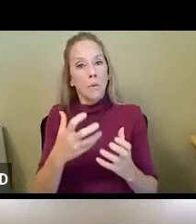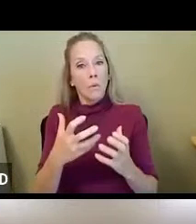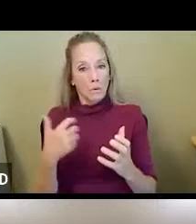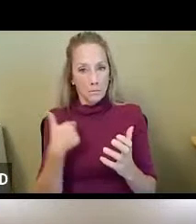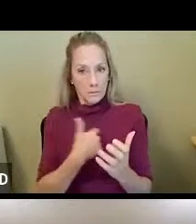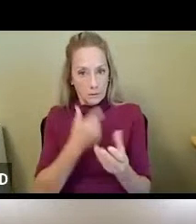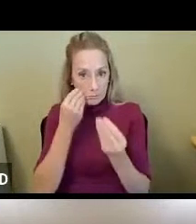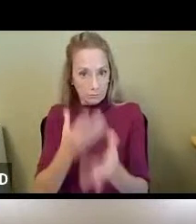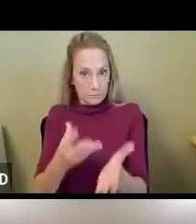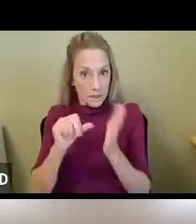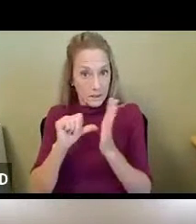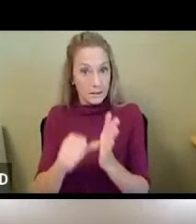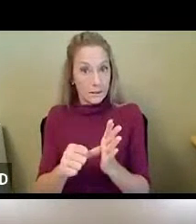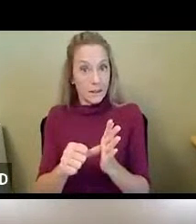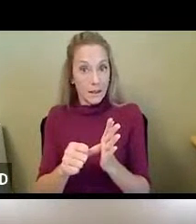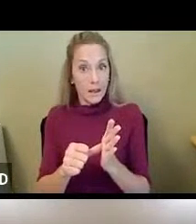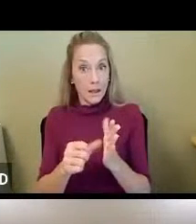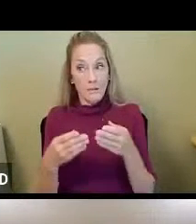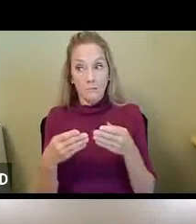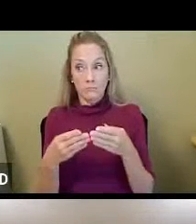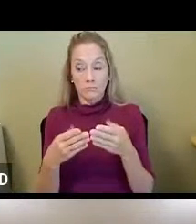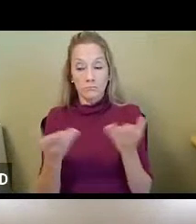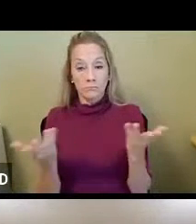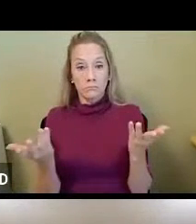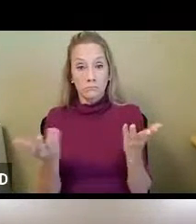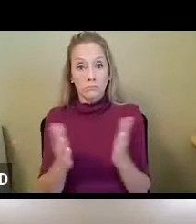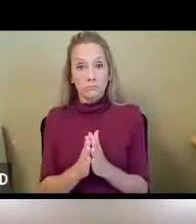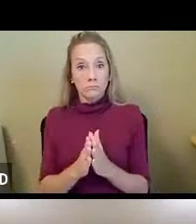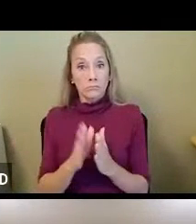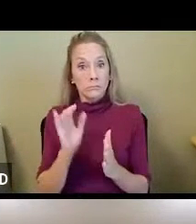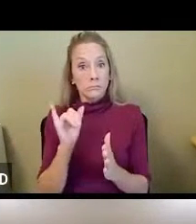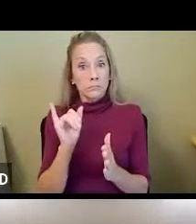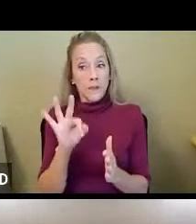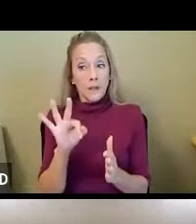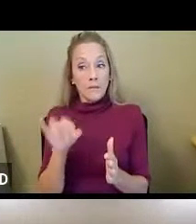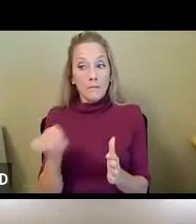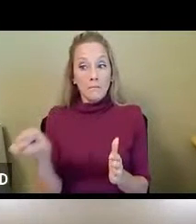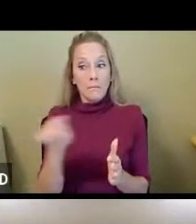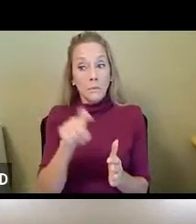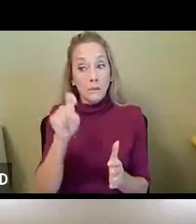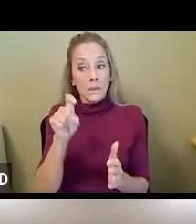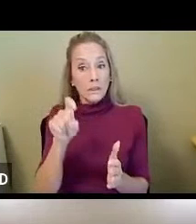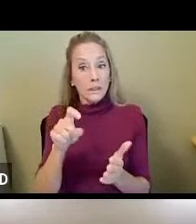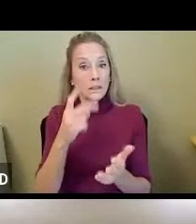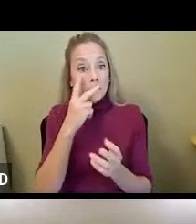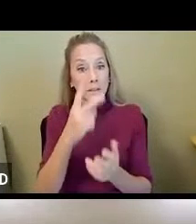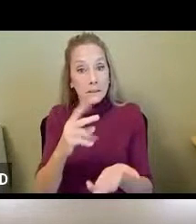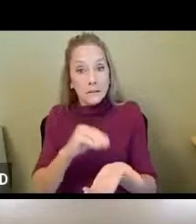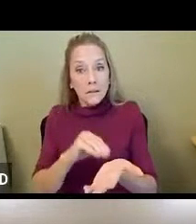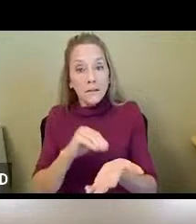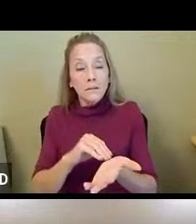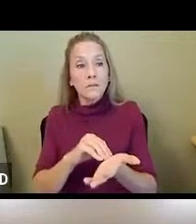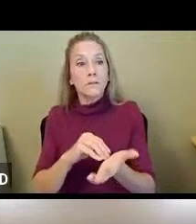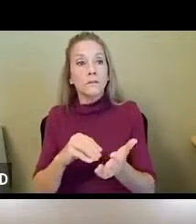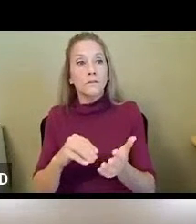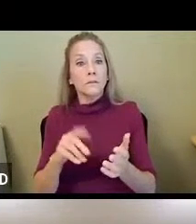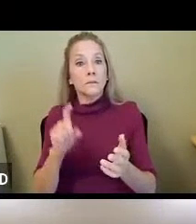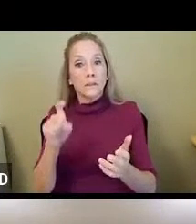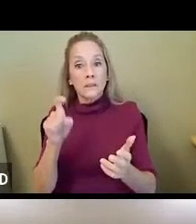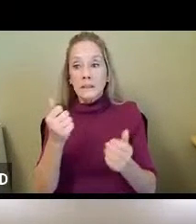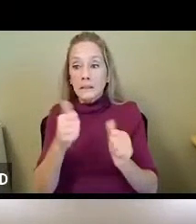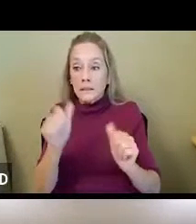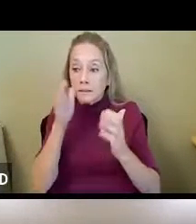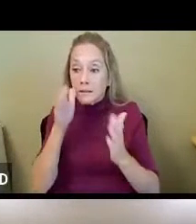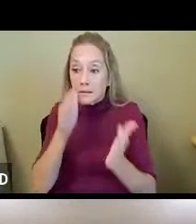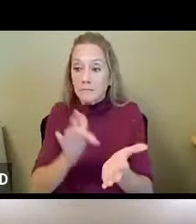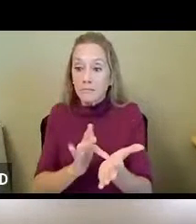that across the board, if you're needing medical care for any reason, you should not let